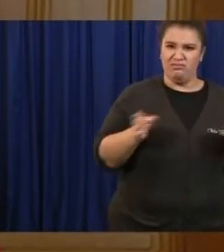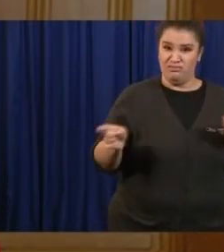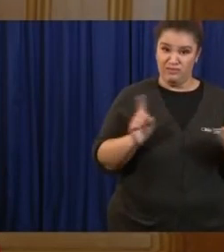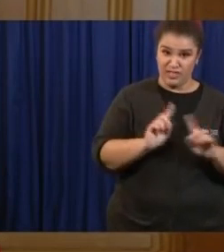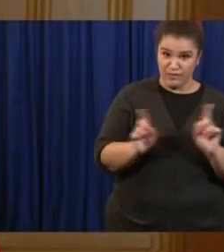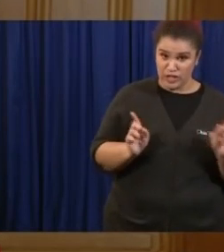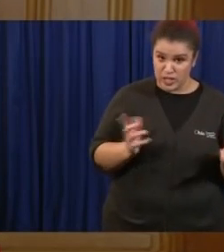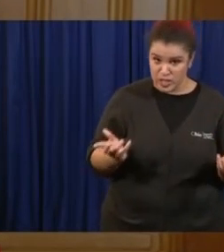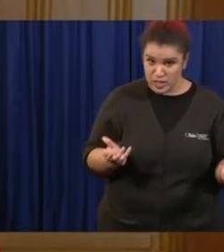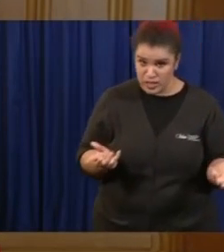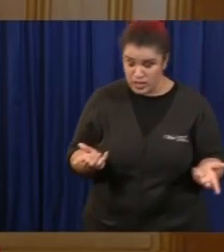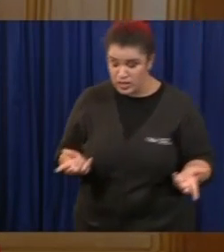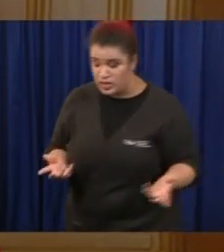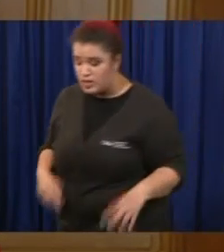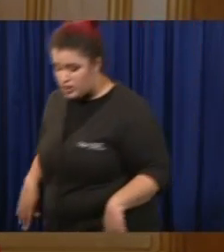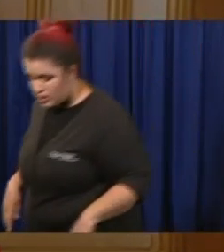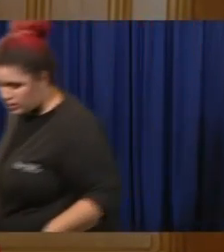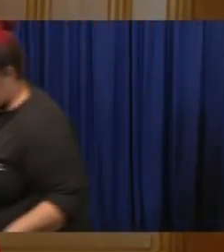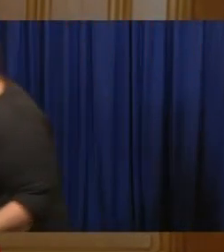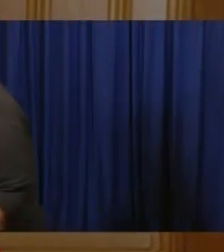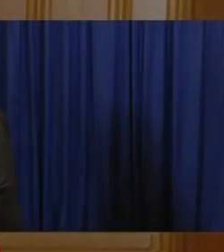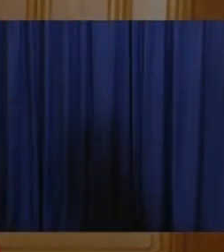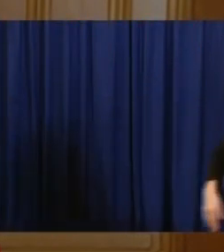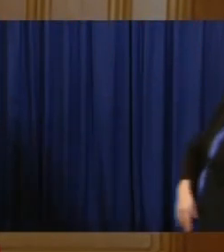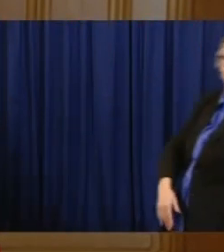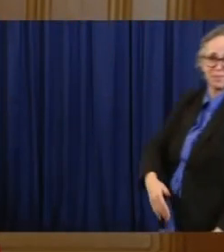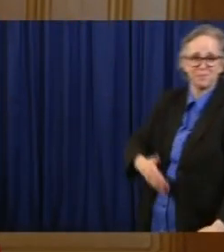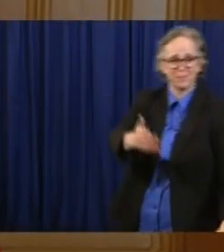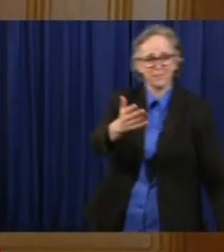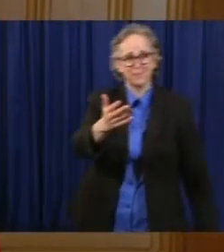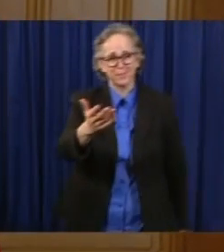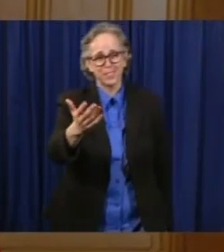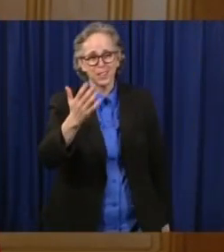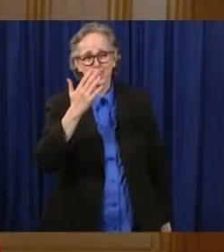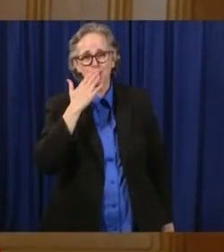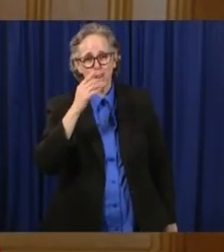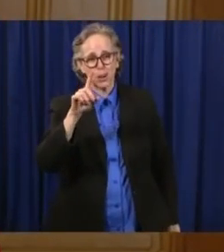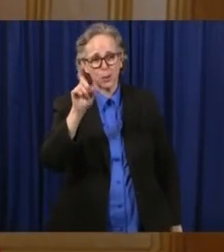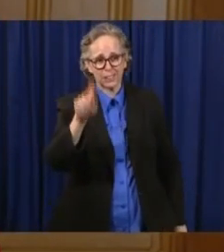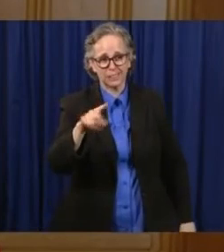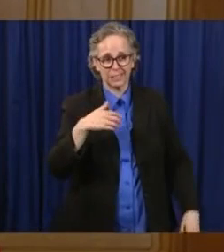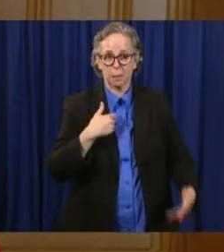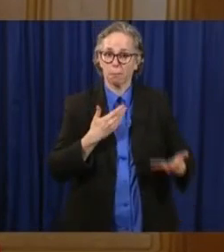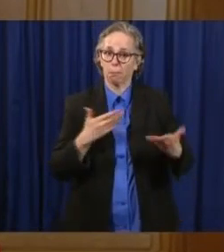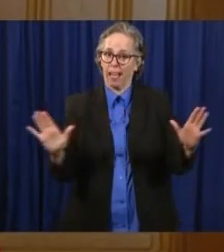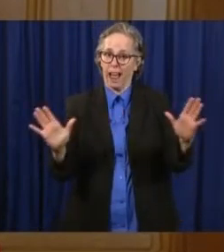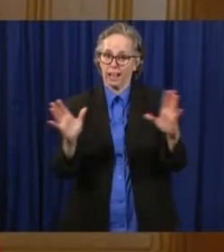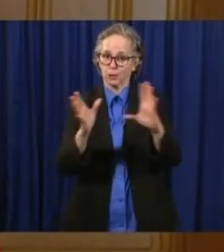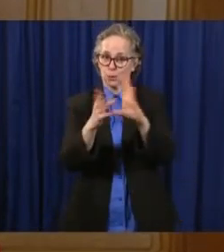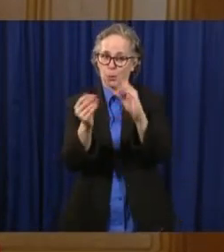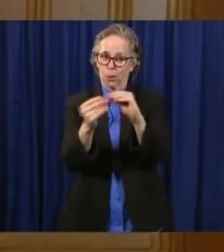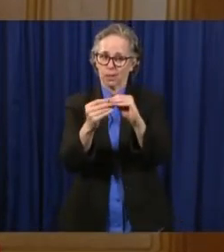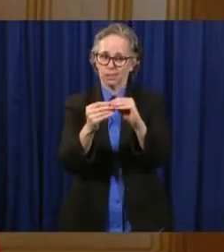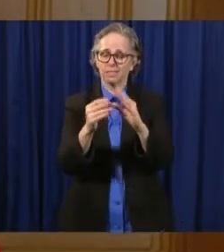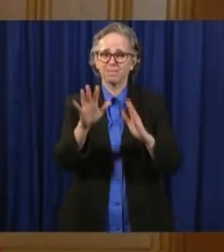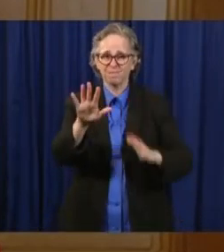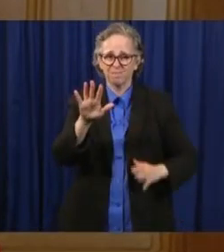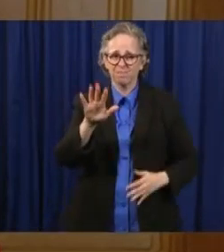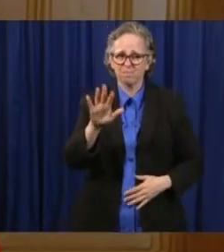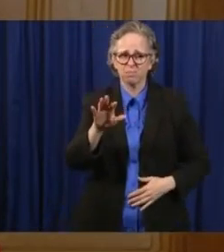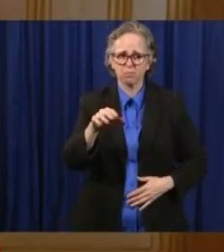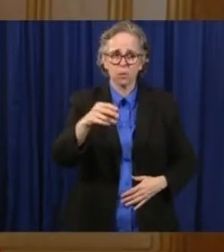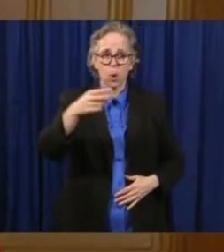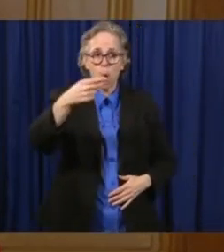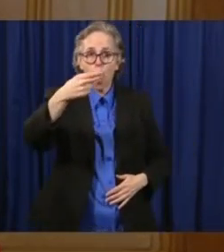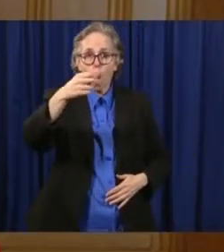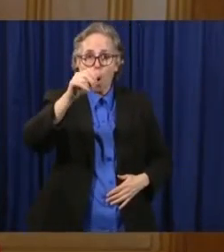to address this anyway, so thank you for the question. This is a very holy week in the Jewish